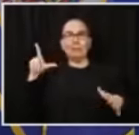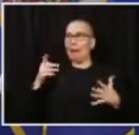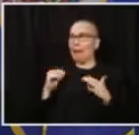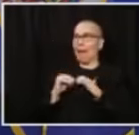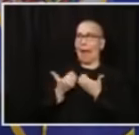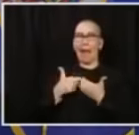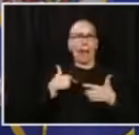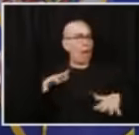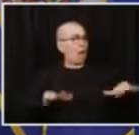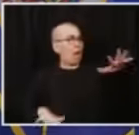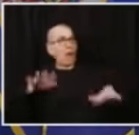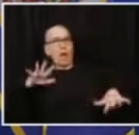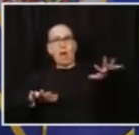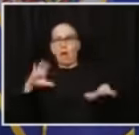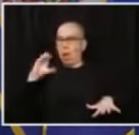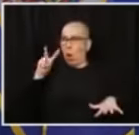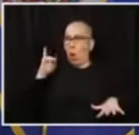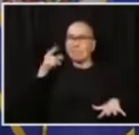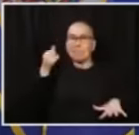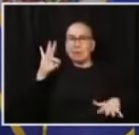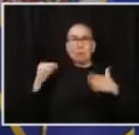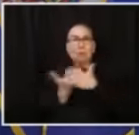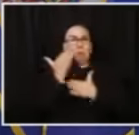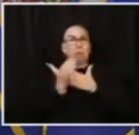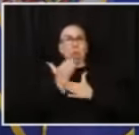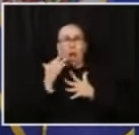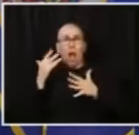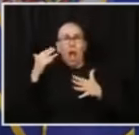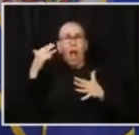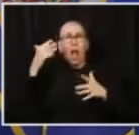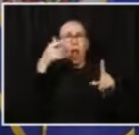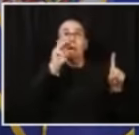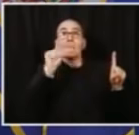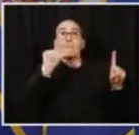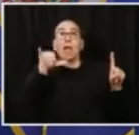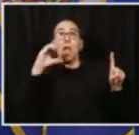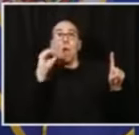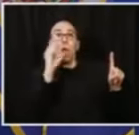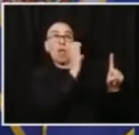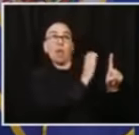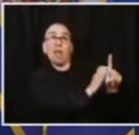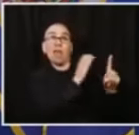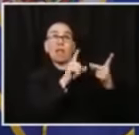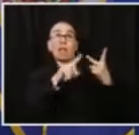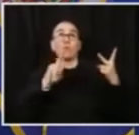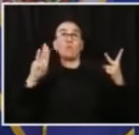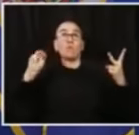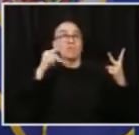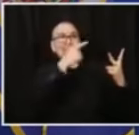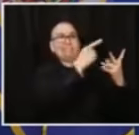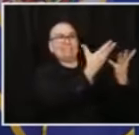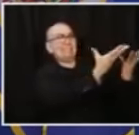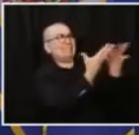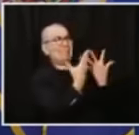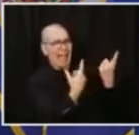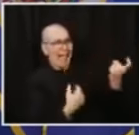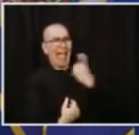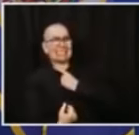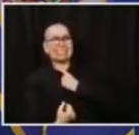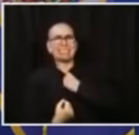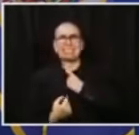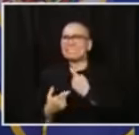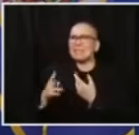We announced that between Mayo Clinic, the University of Minnesota, our healthcare providers, and so many others. And a question got asked in there and said, okay, you're going to take